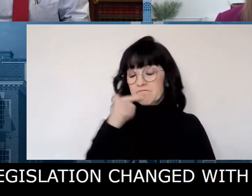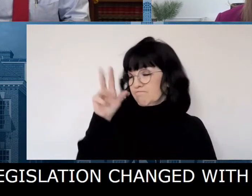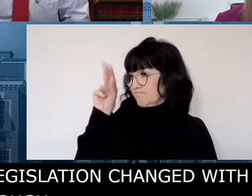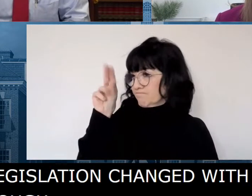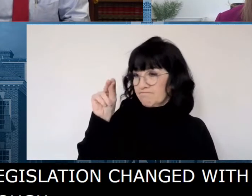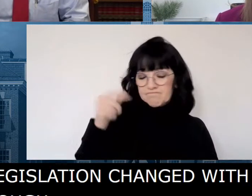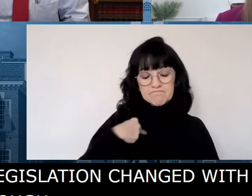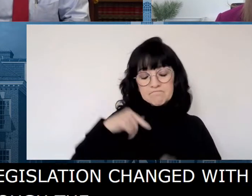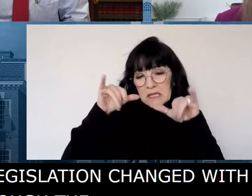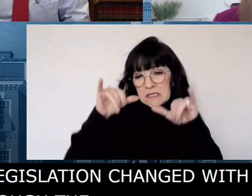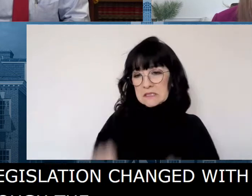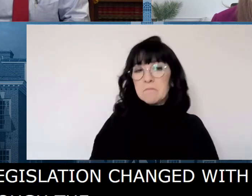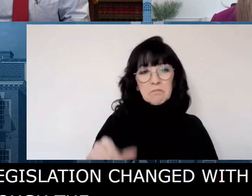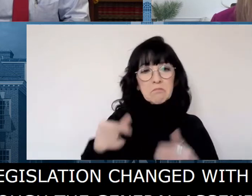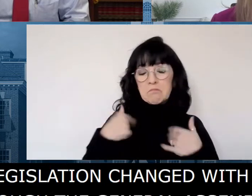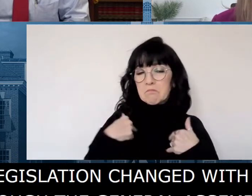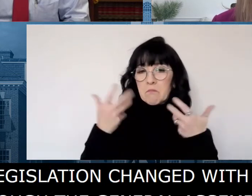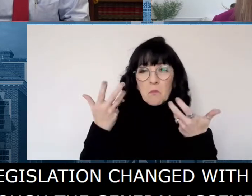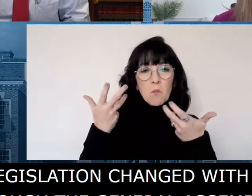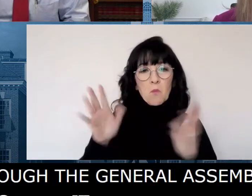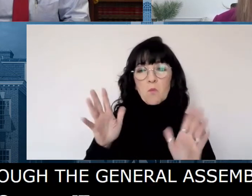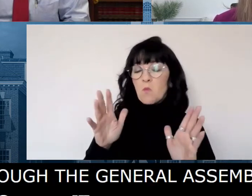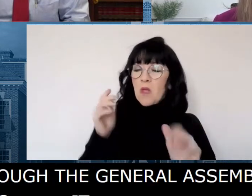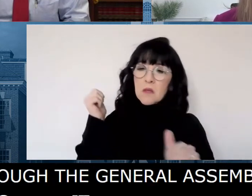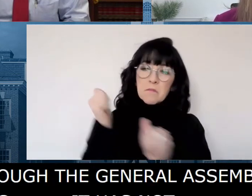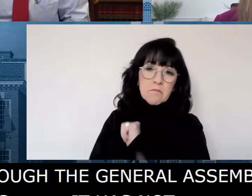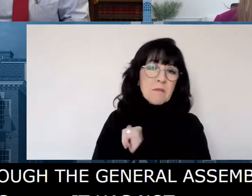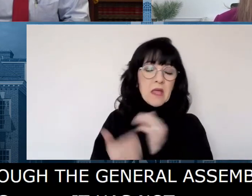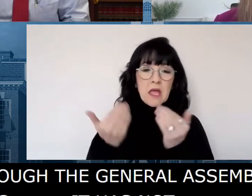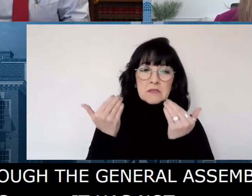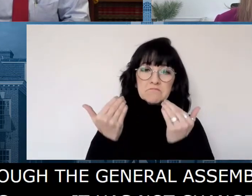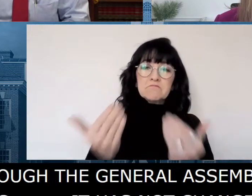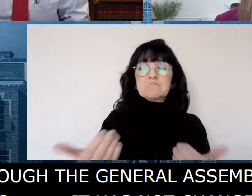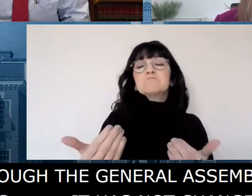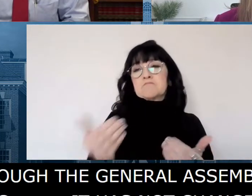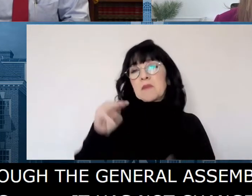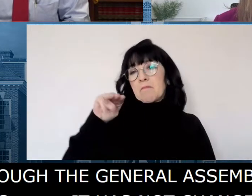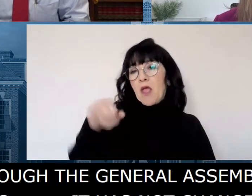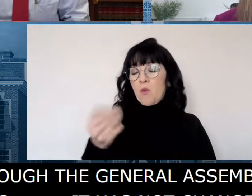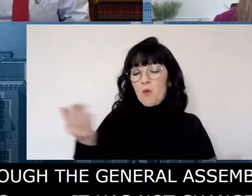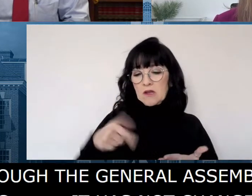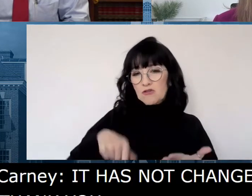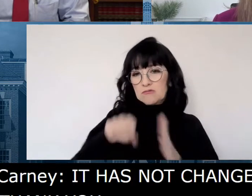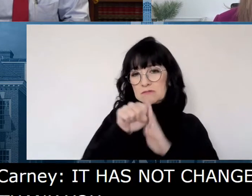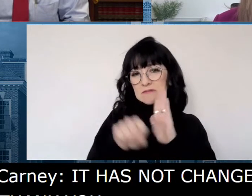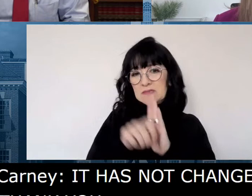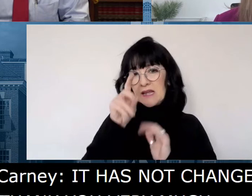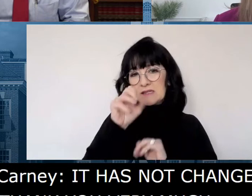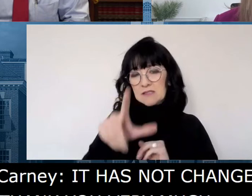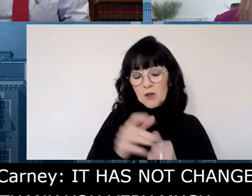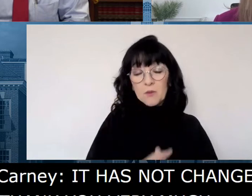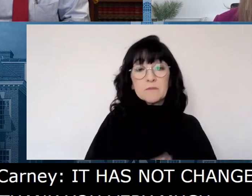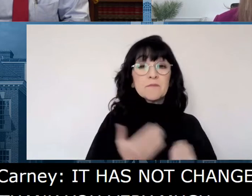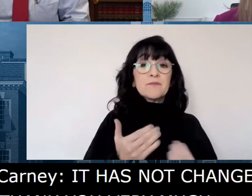All right, our next question is going to come from DJ from WDEL.